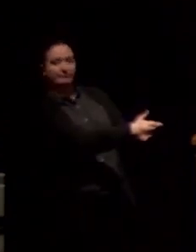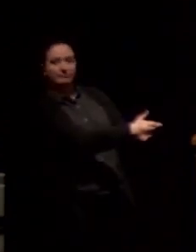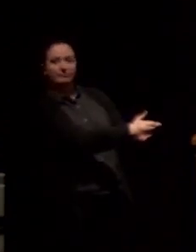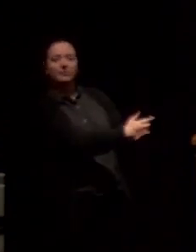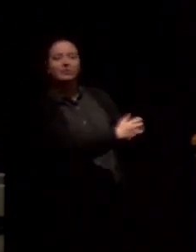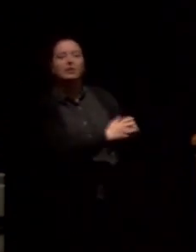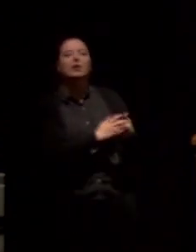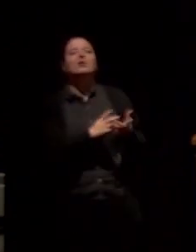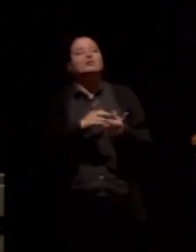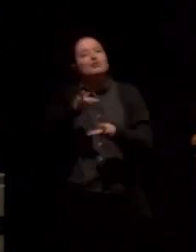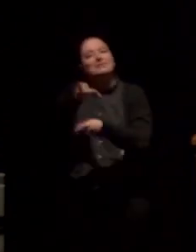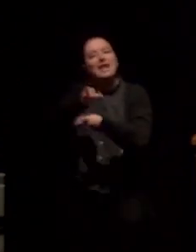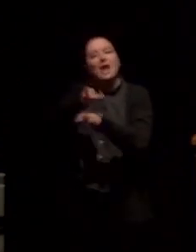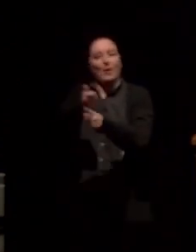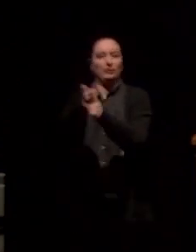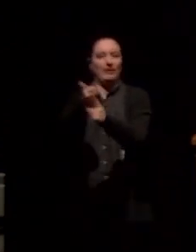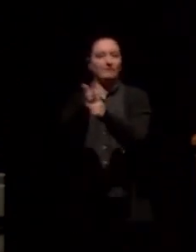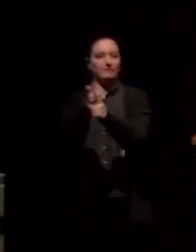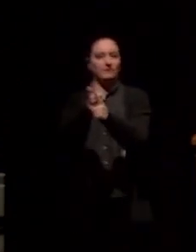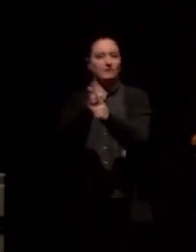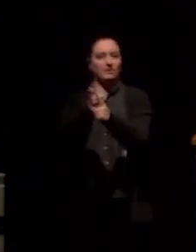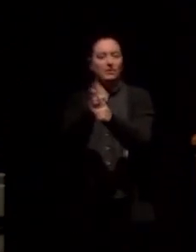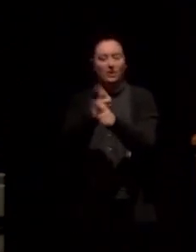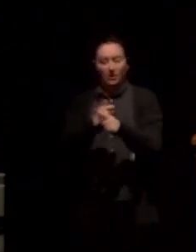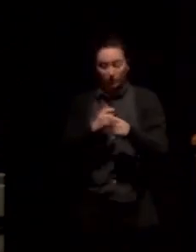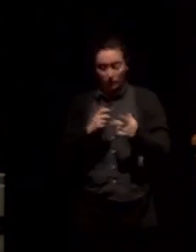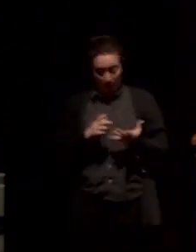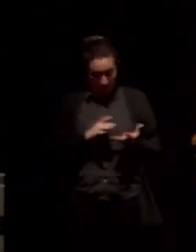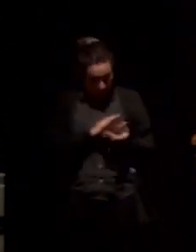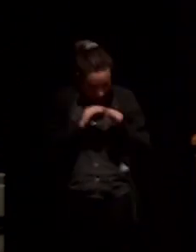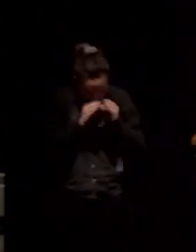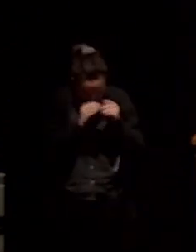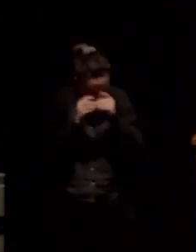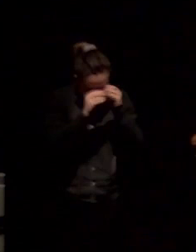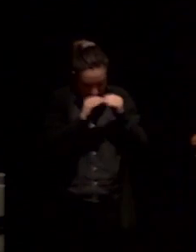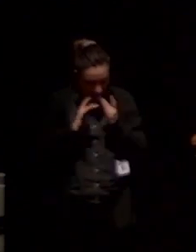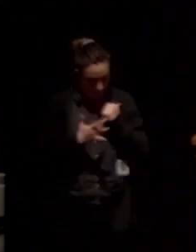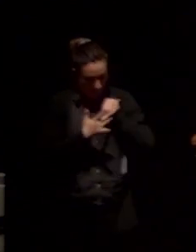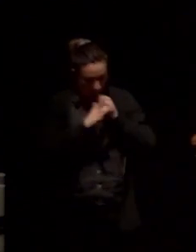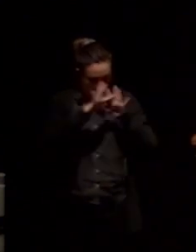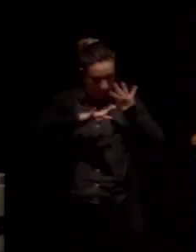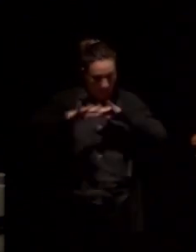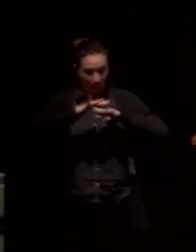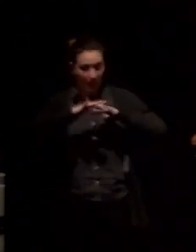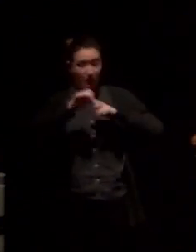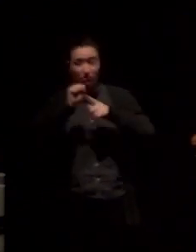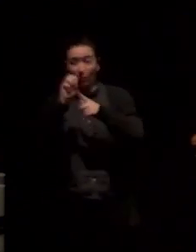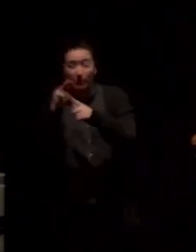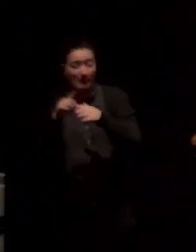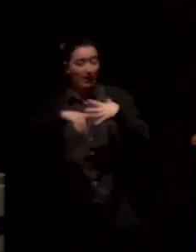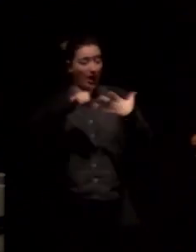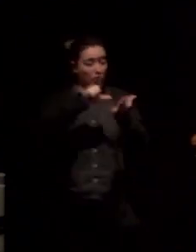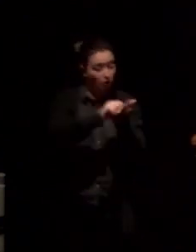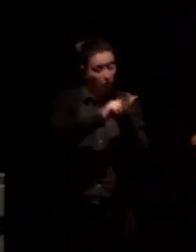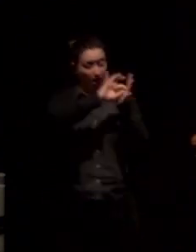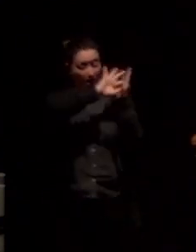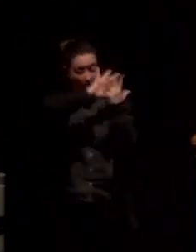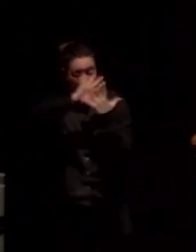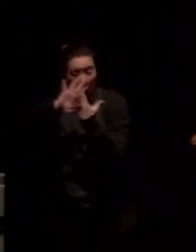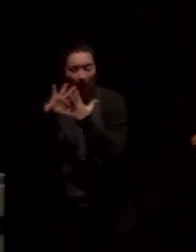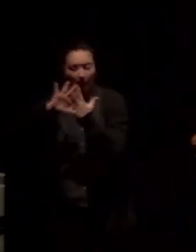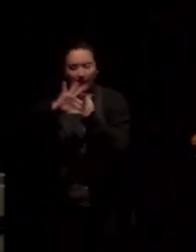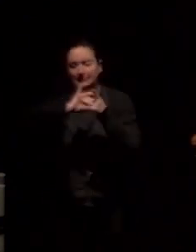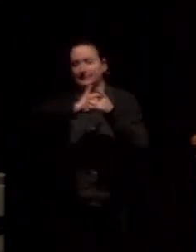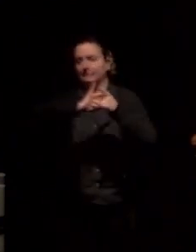unplugging and just escaping the news, the social media, and getting away for a week